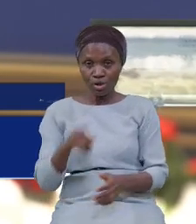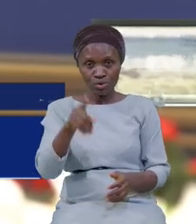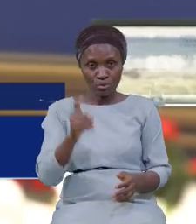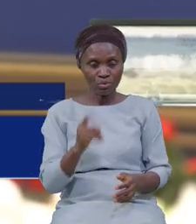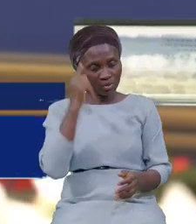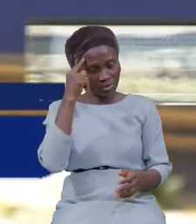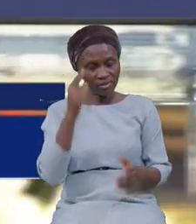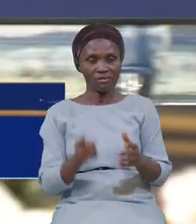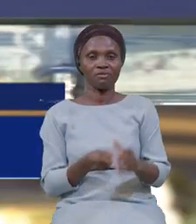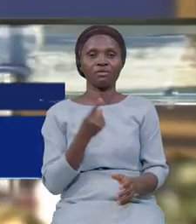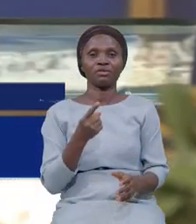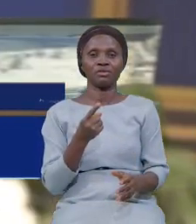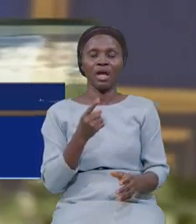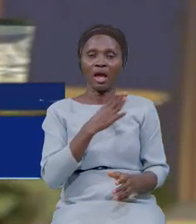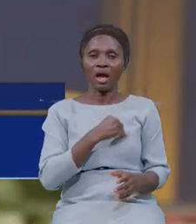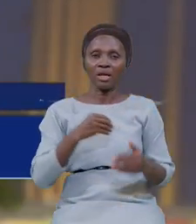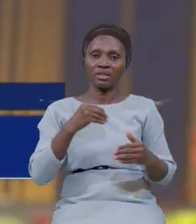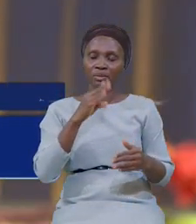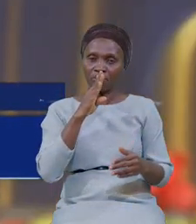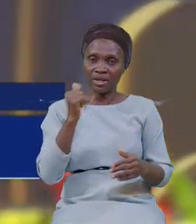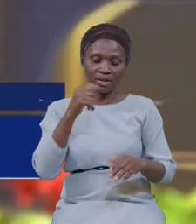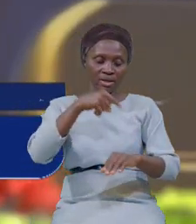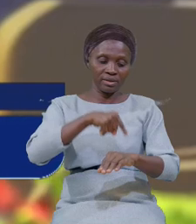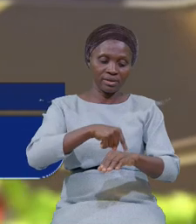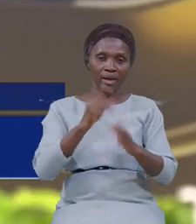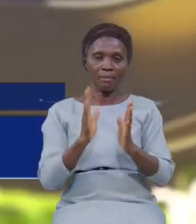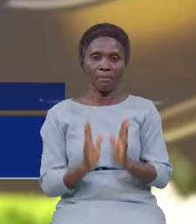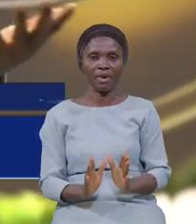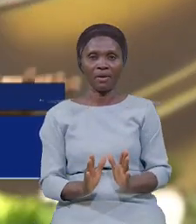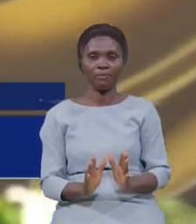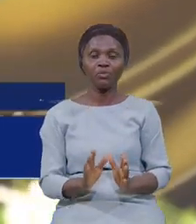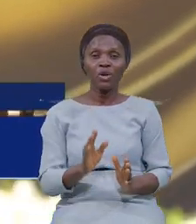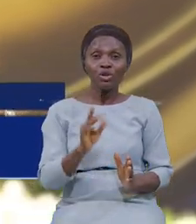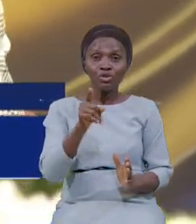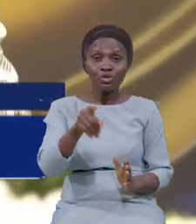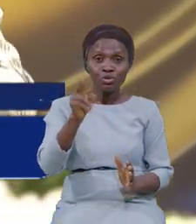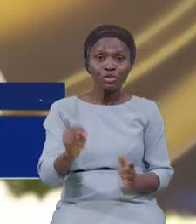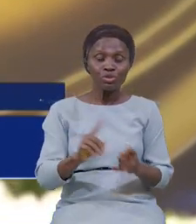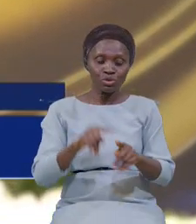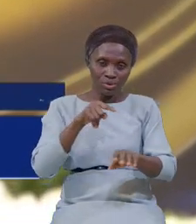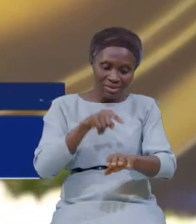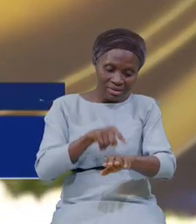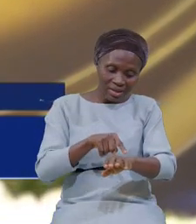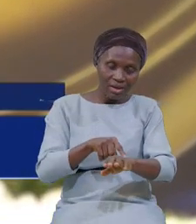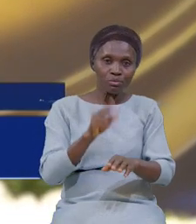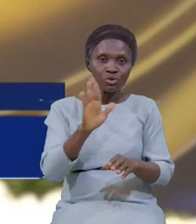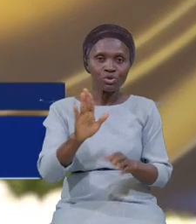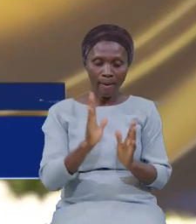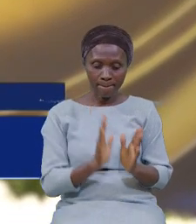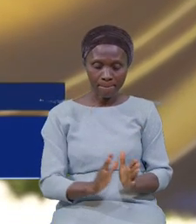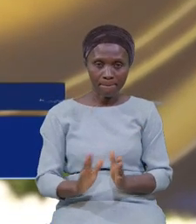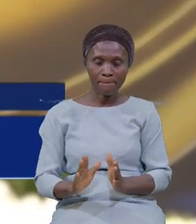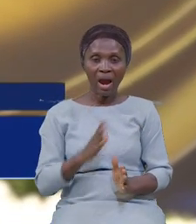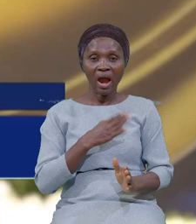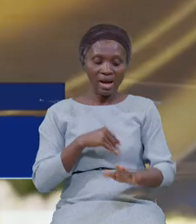thoughtful, timer. Now, your time, your plan, your time,